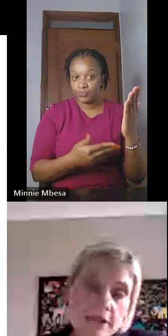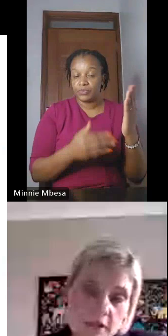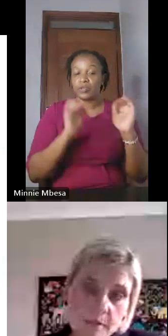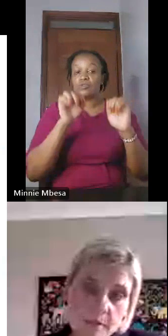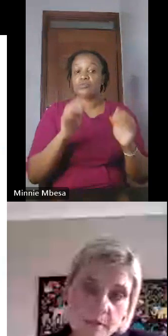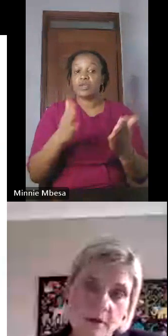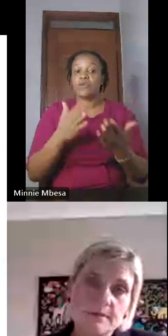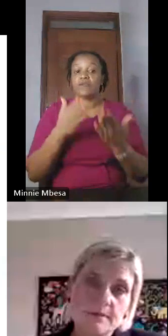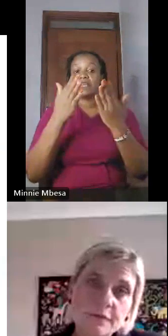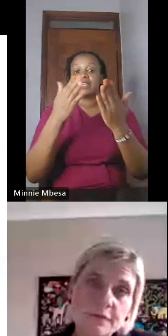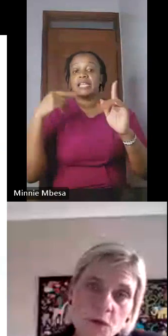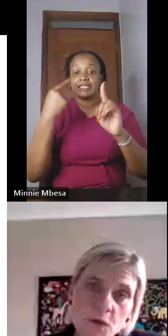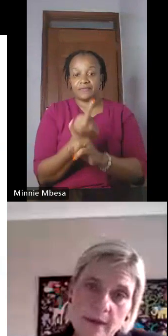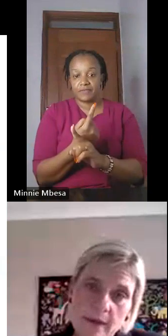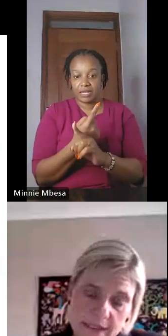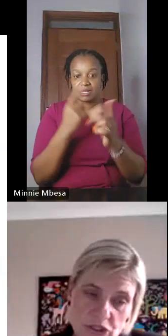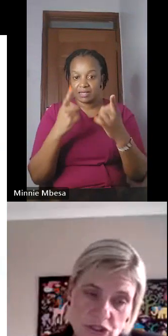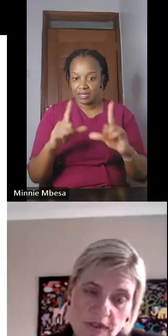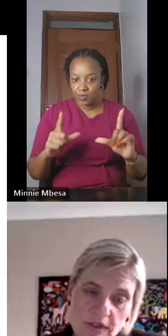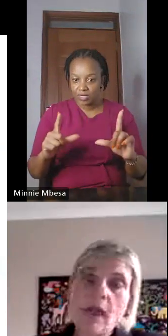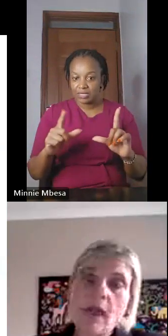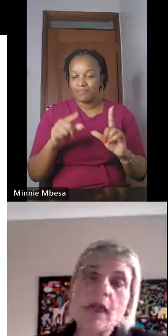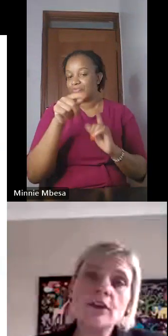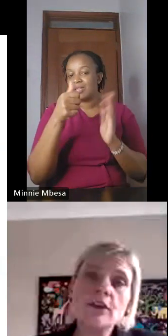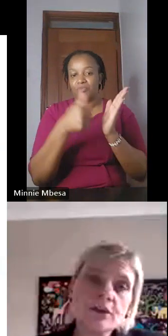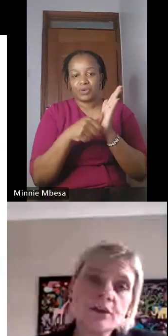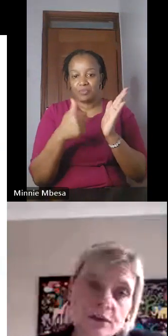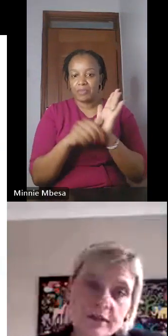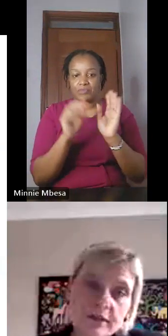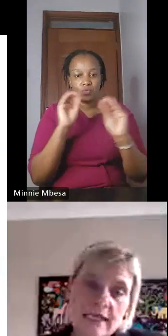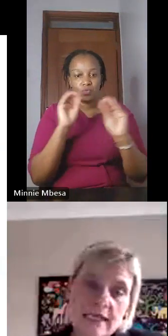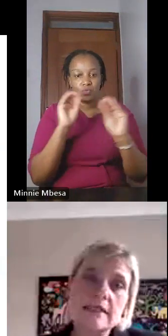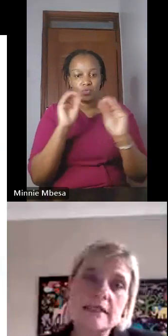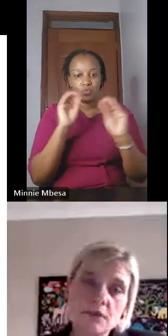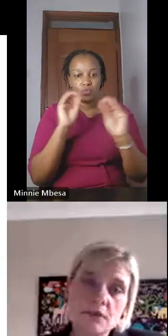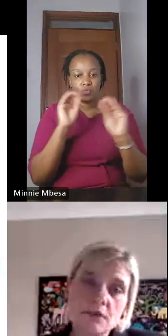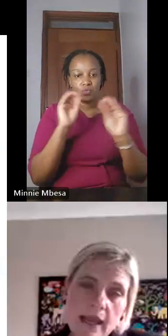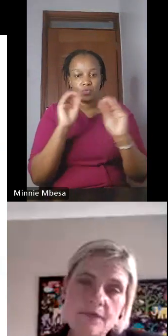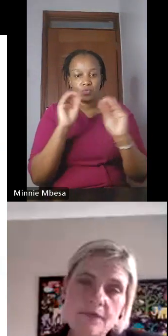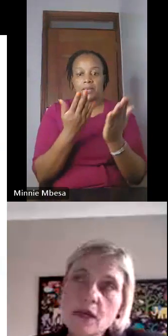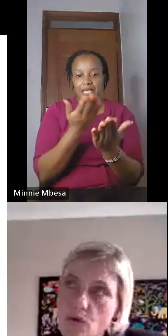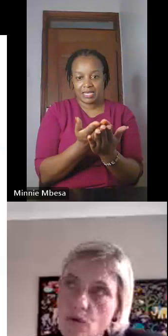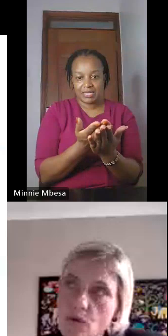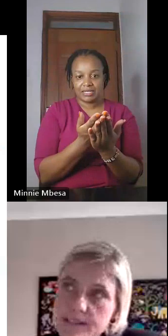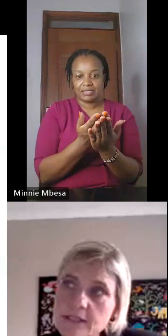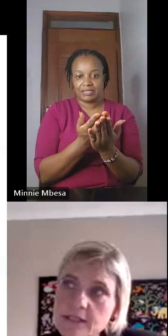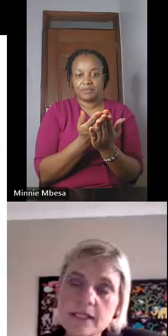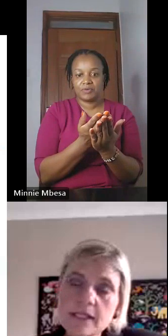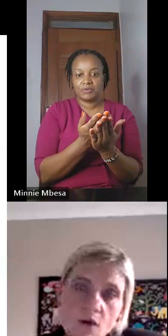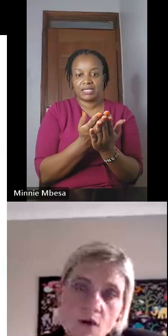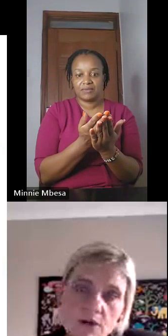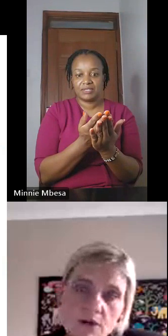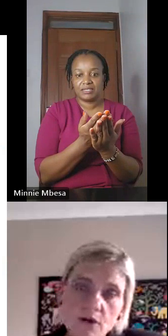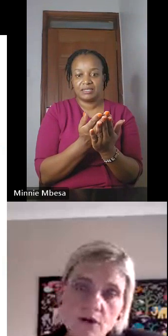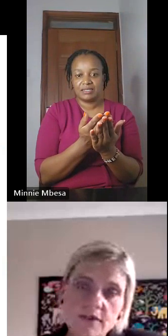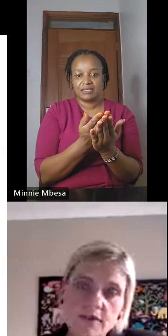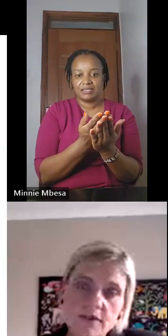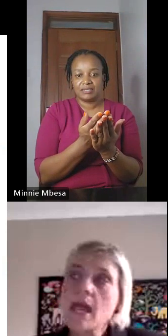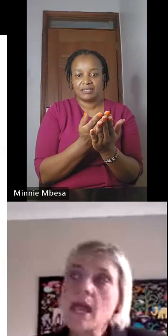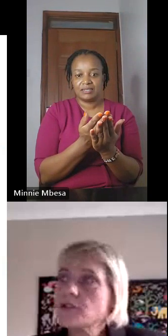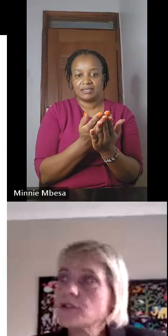That is not a problem for your application, and you do not need to have your certificate or